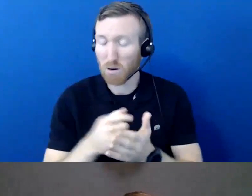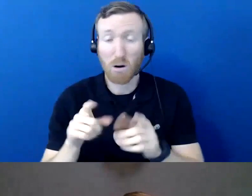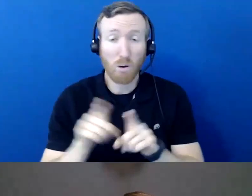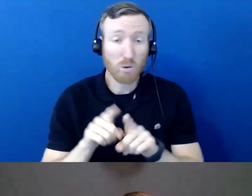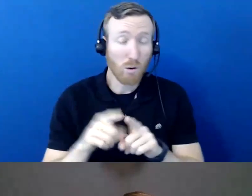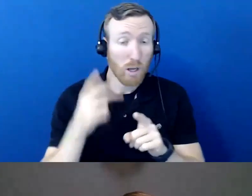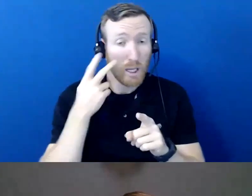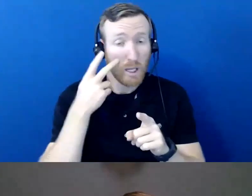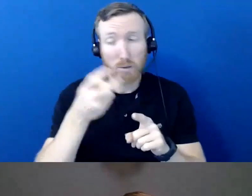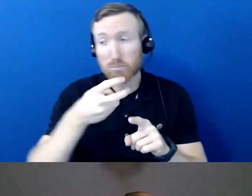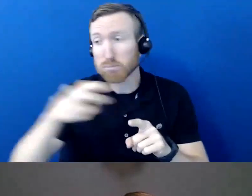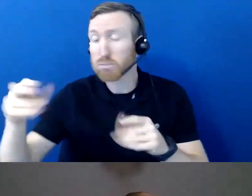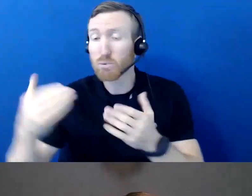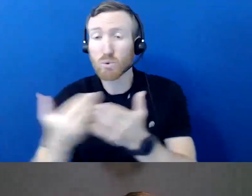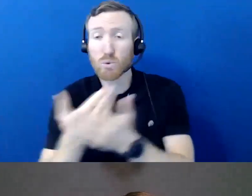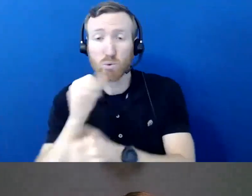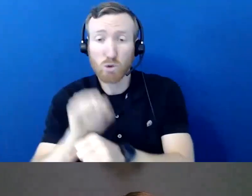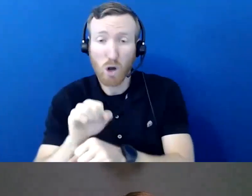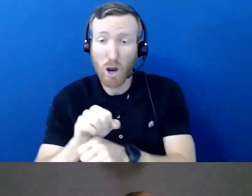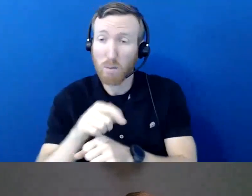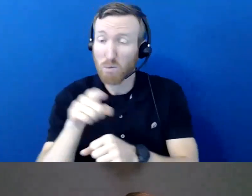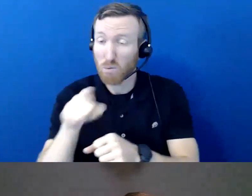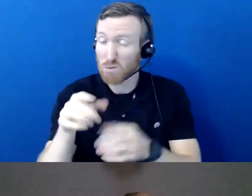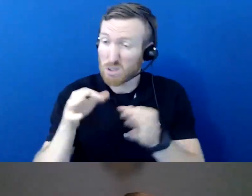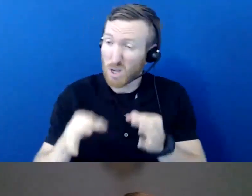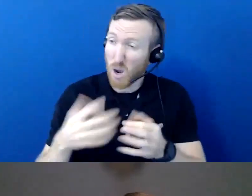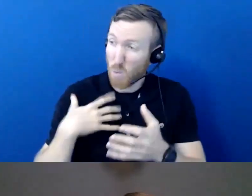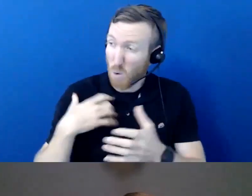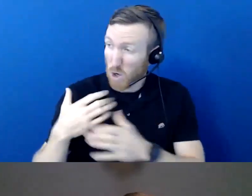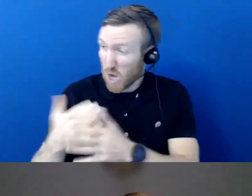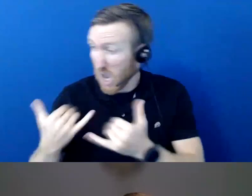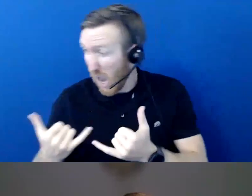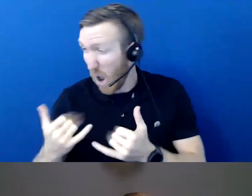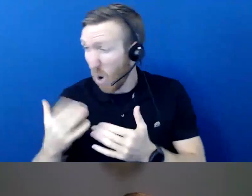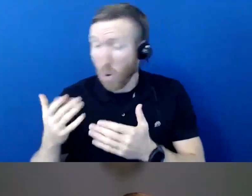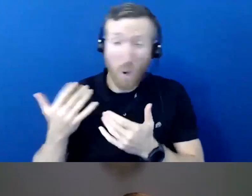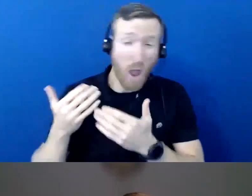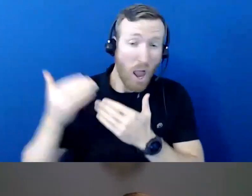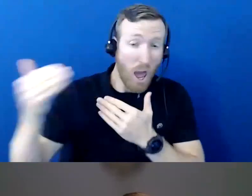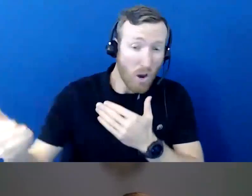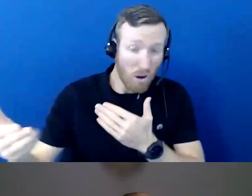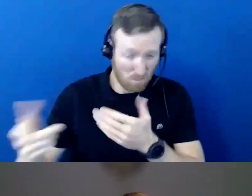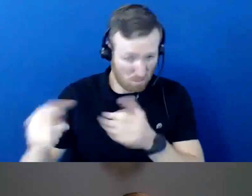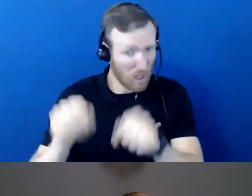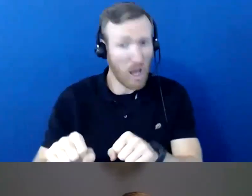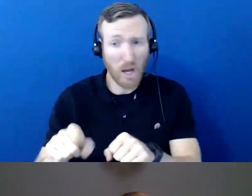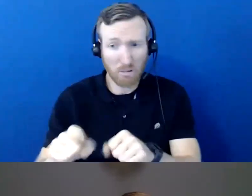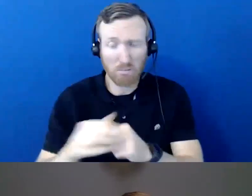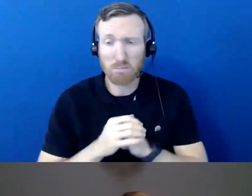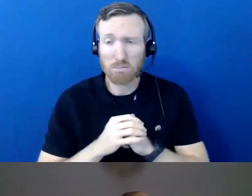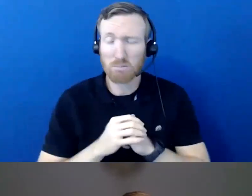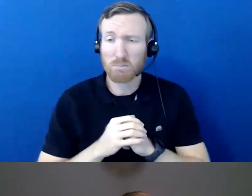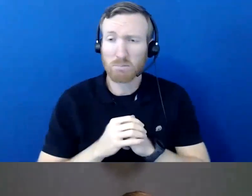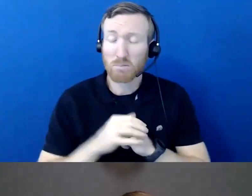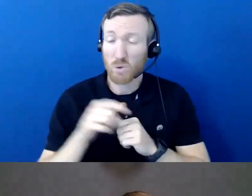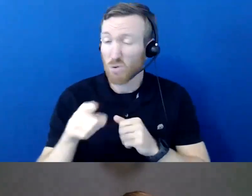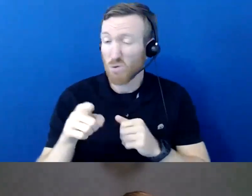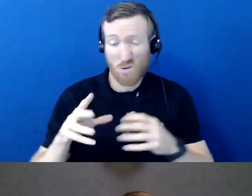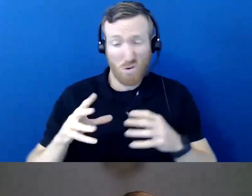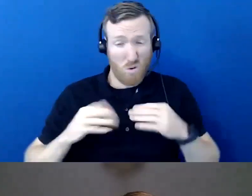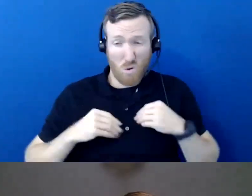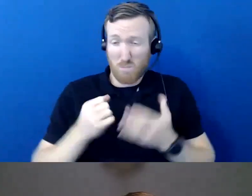can decide if or when to share the information in the passport with your new manager. Also, because you own the passport, it does not require